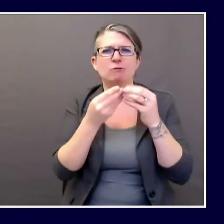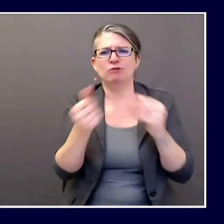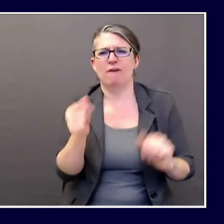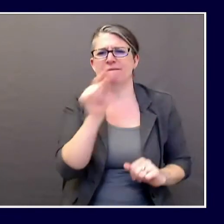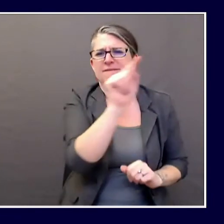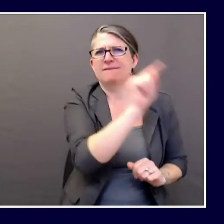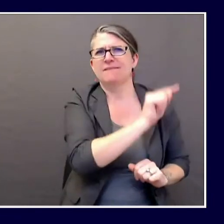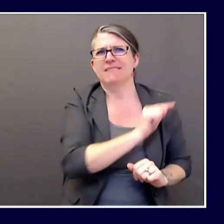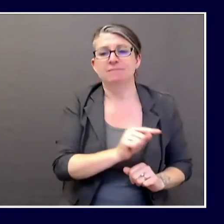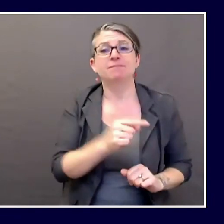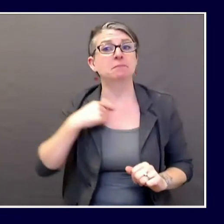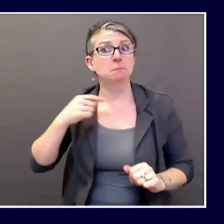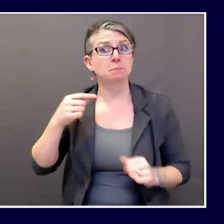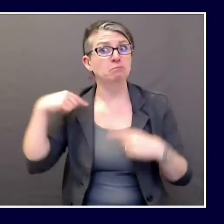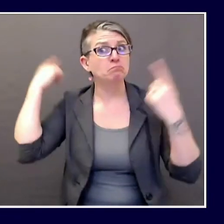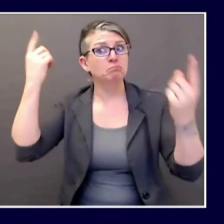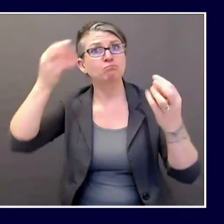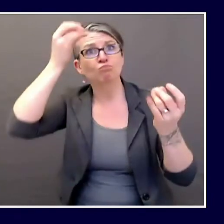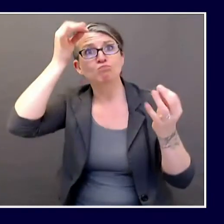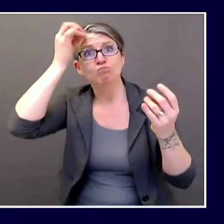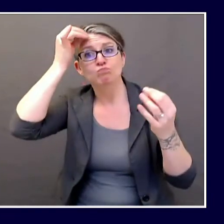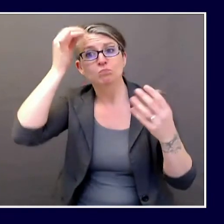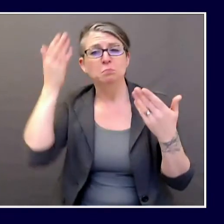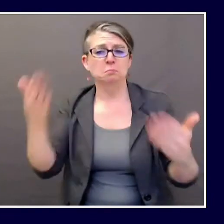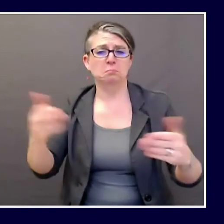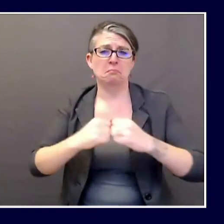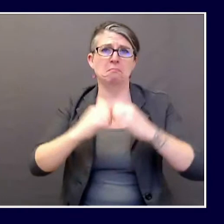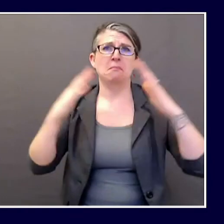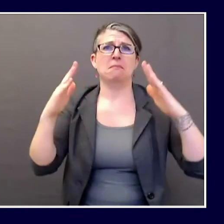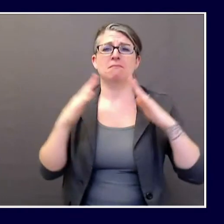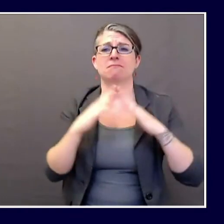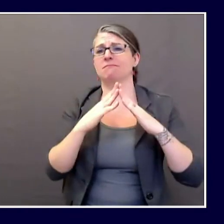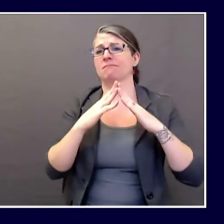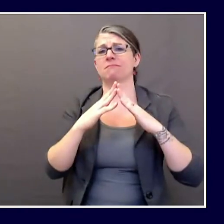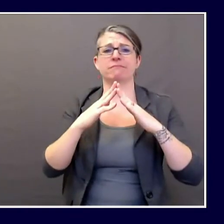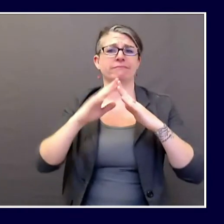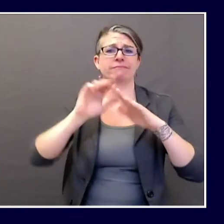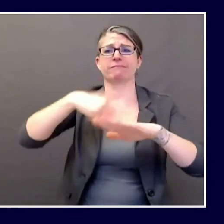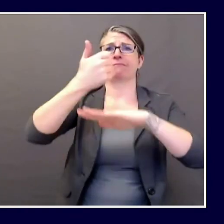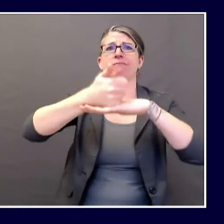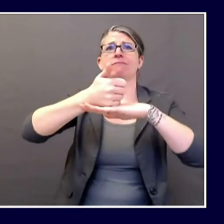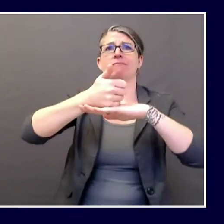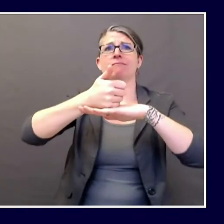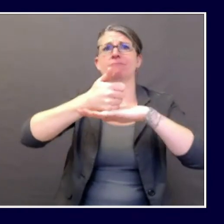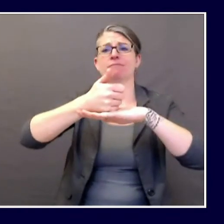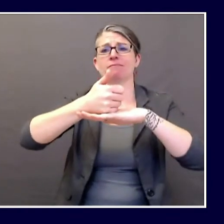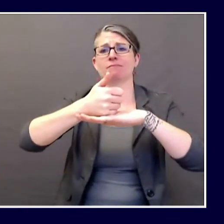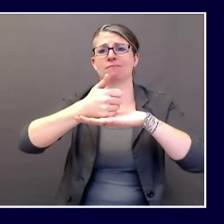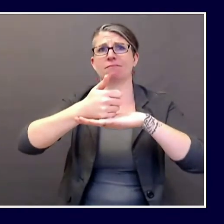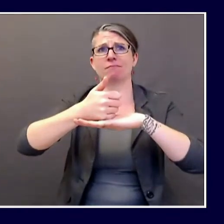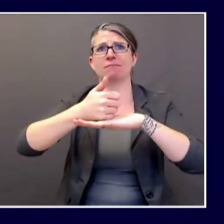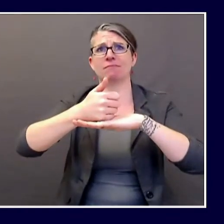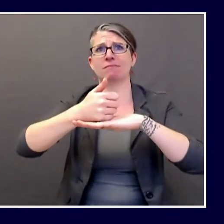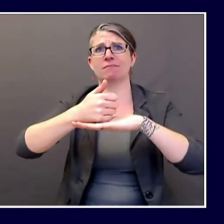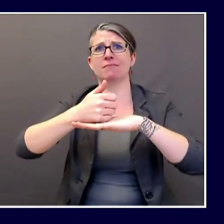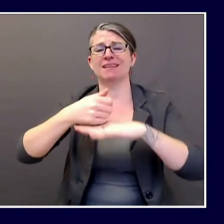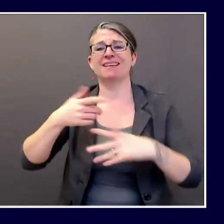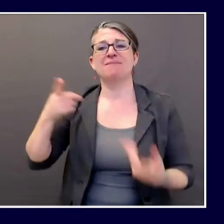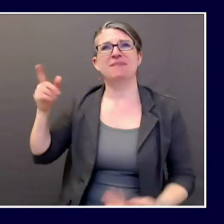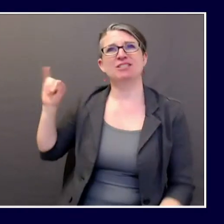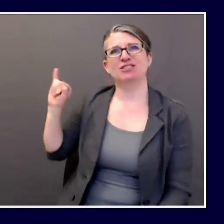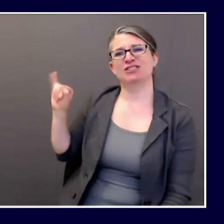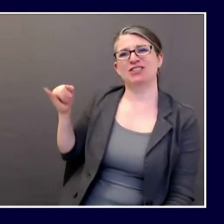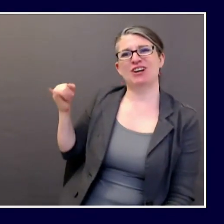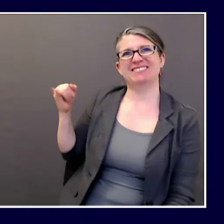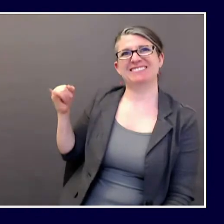that doesn't look like it's in the cards. Thank you. Let me turn it over to Amy Brown next. Thank you,